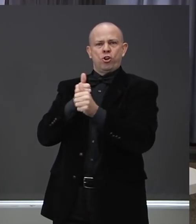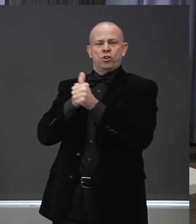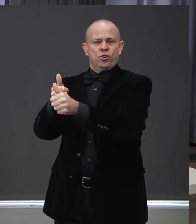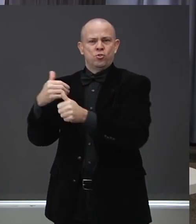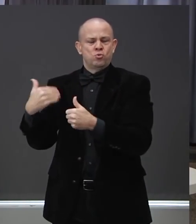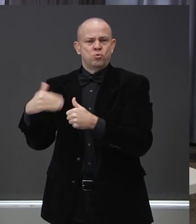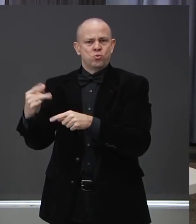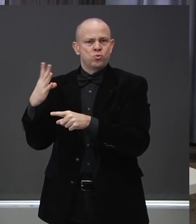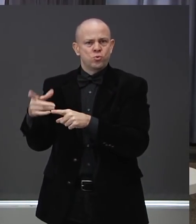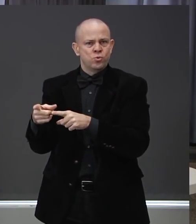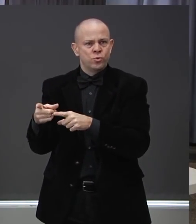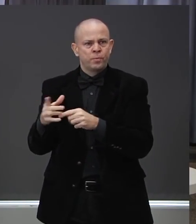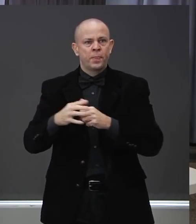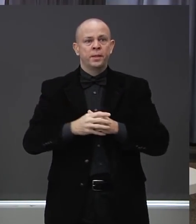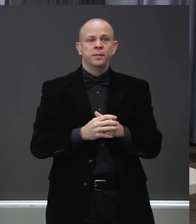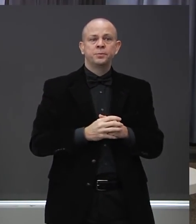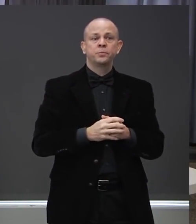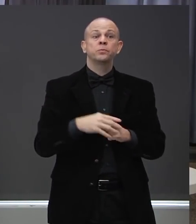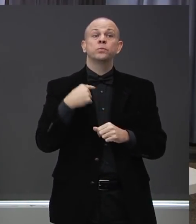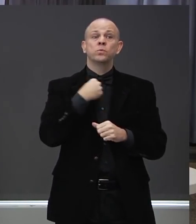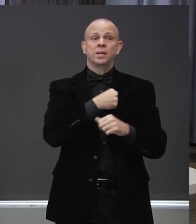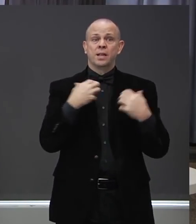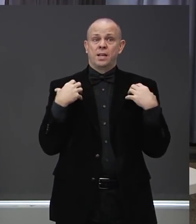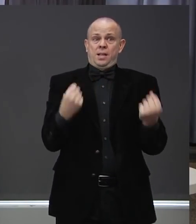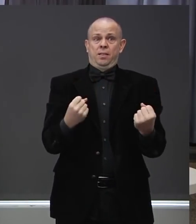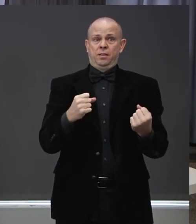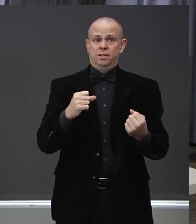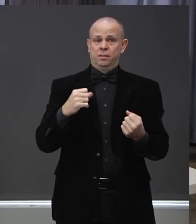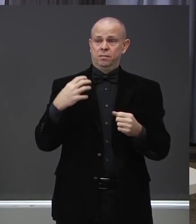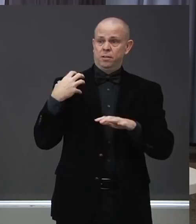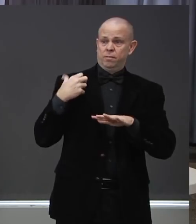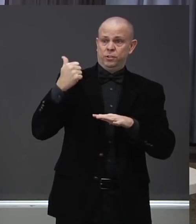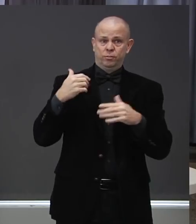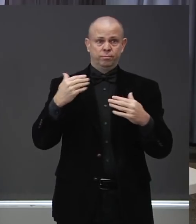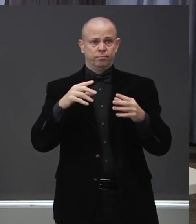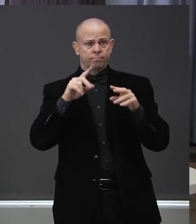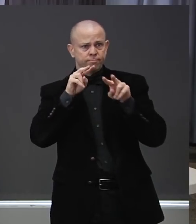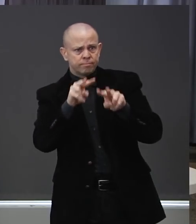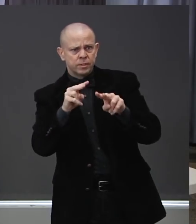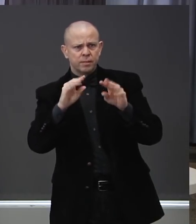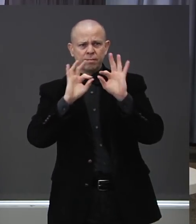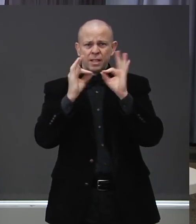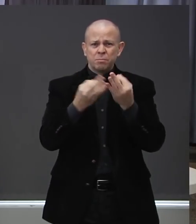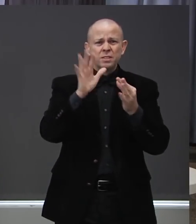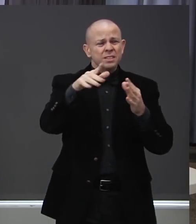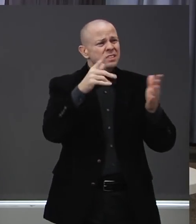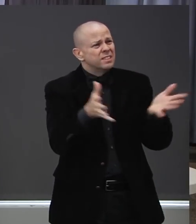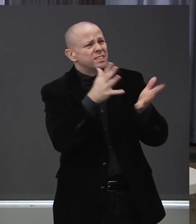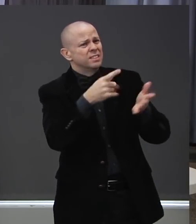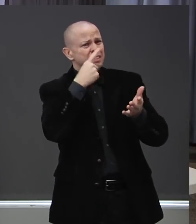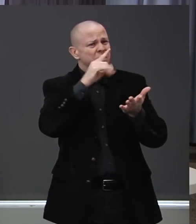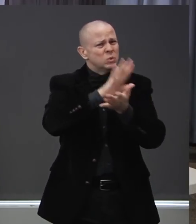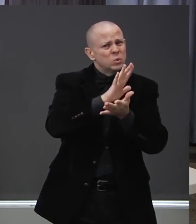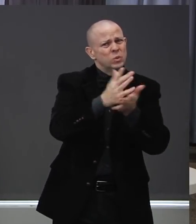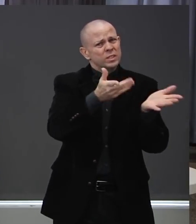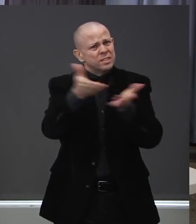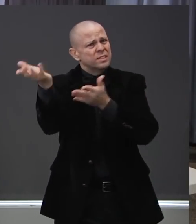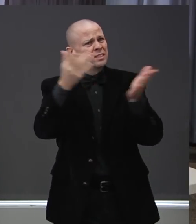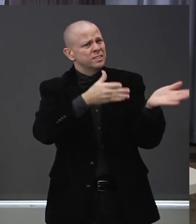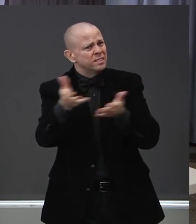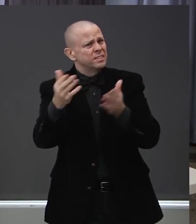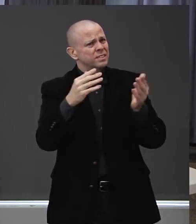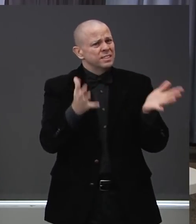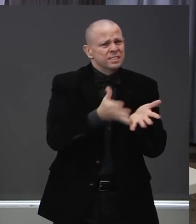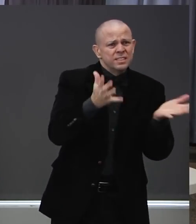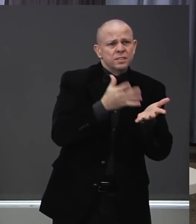As health officials, we've heard from many families who want to see their students back in school. Recent survey data also tell us that a majority